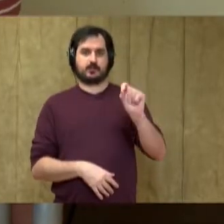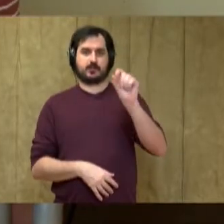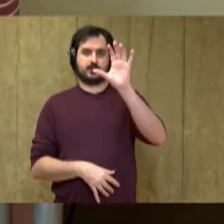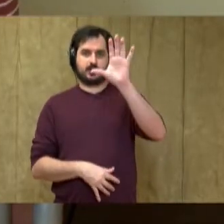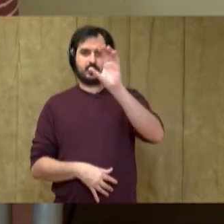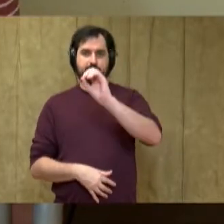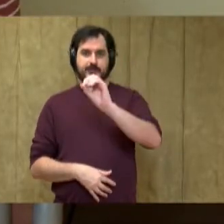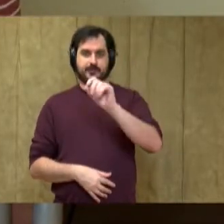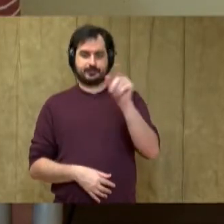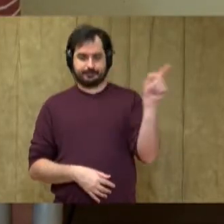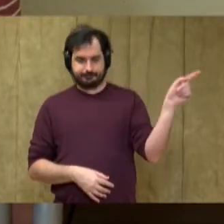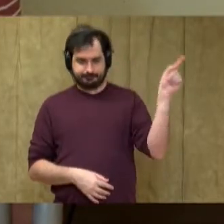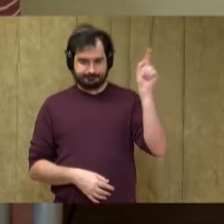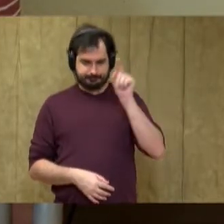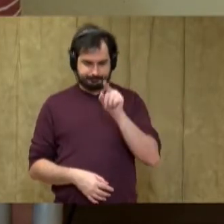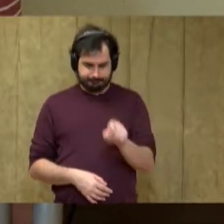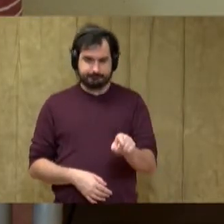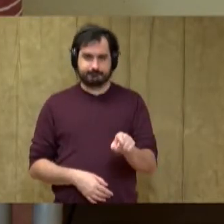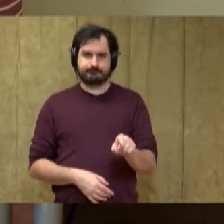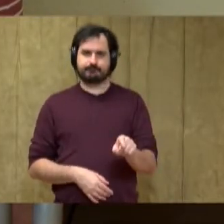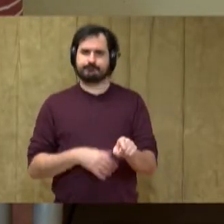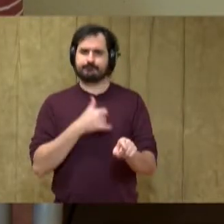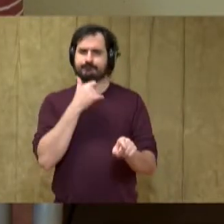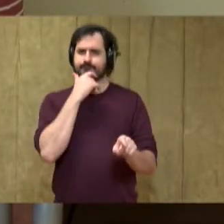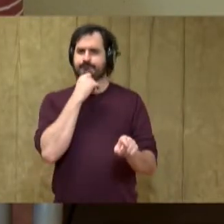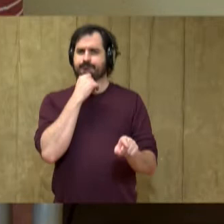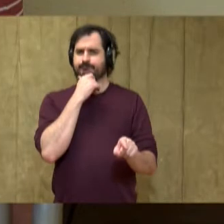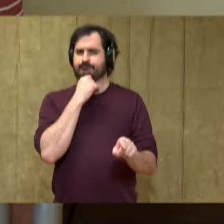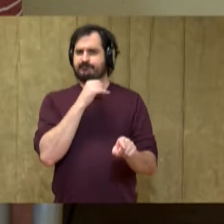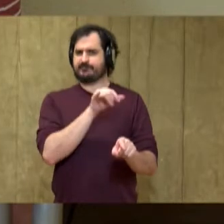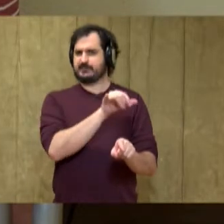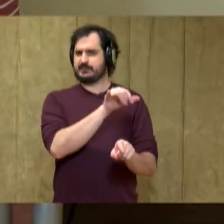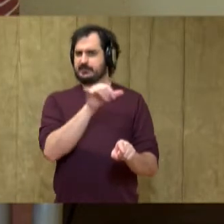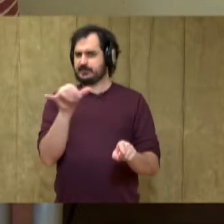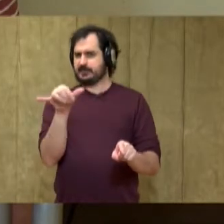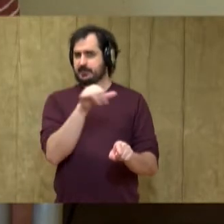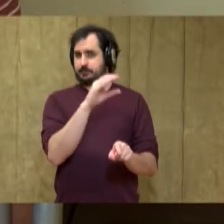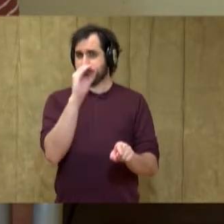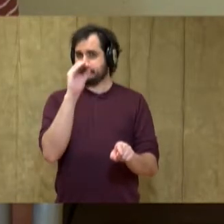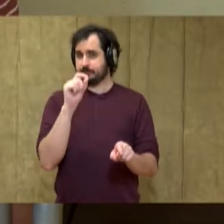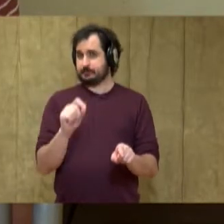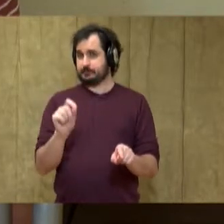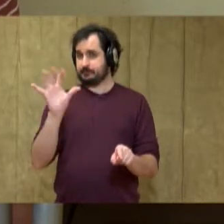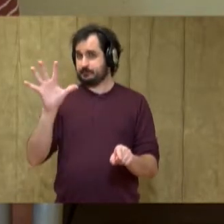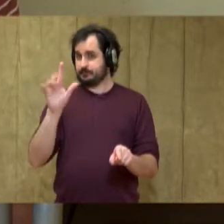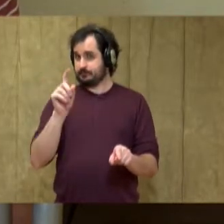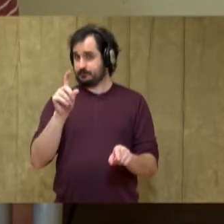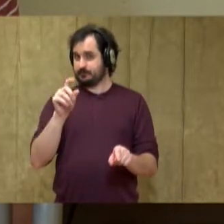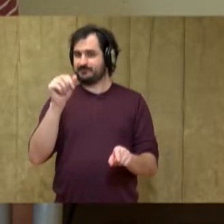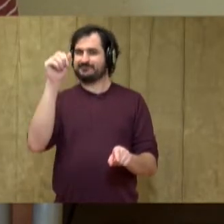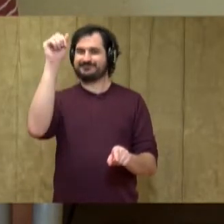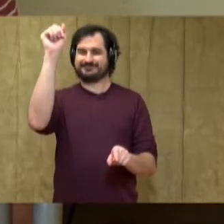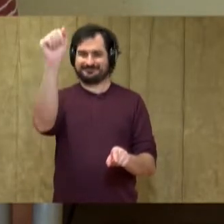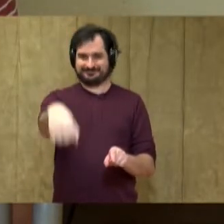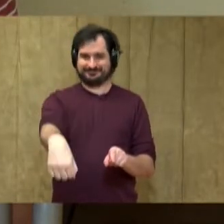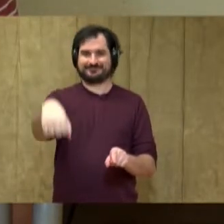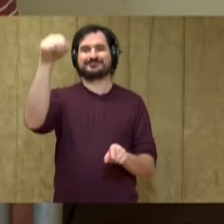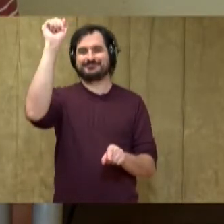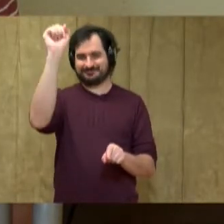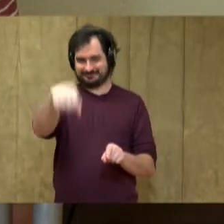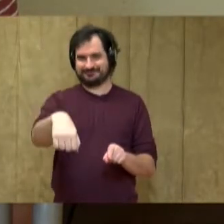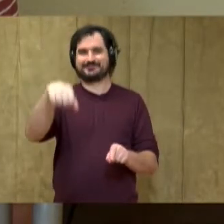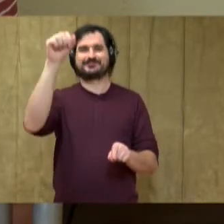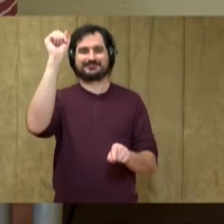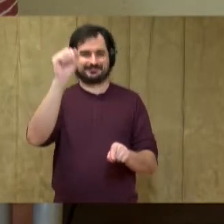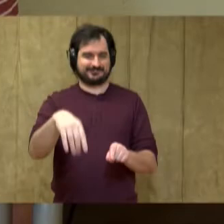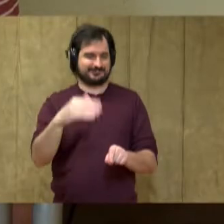What do we know about 50/100ths? Is it the same as 5/10ths? Yes, it is. It is the same.